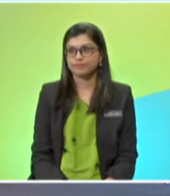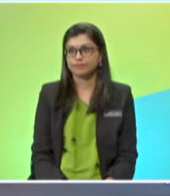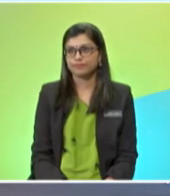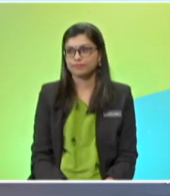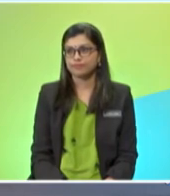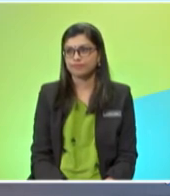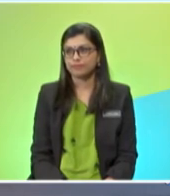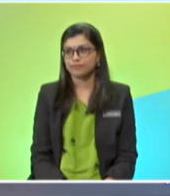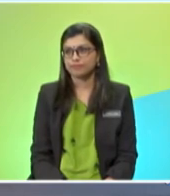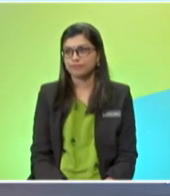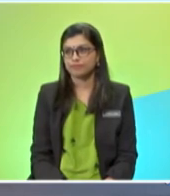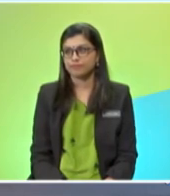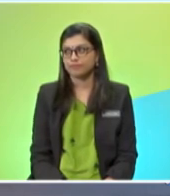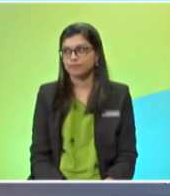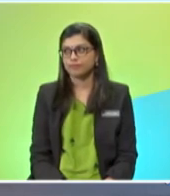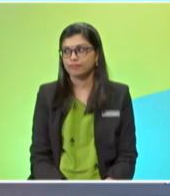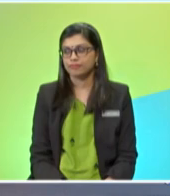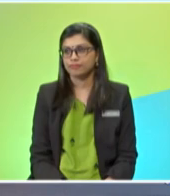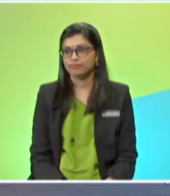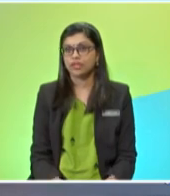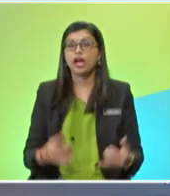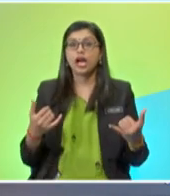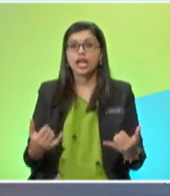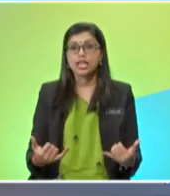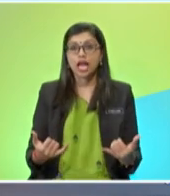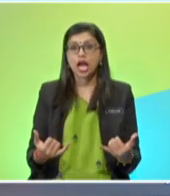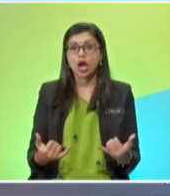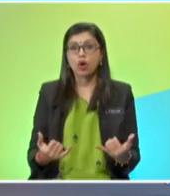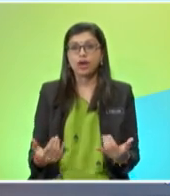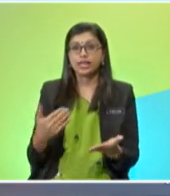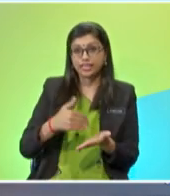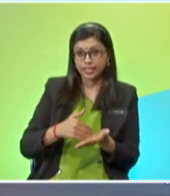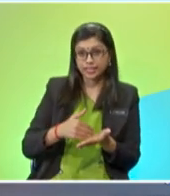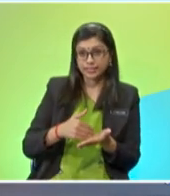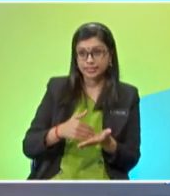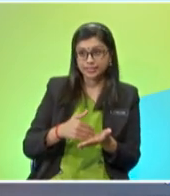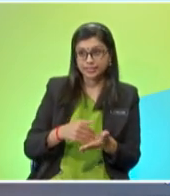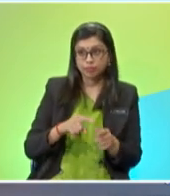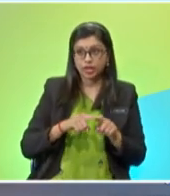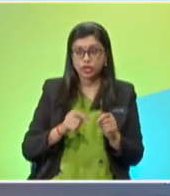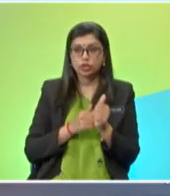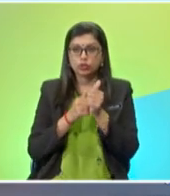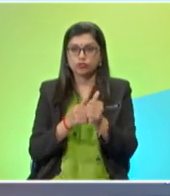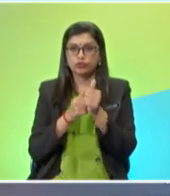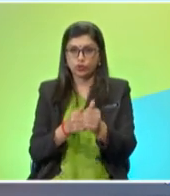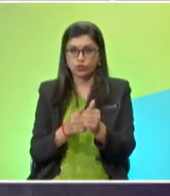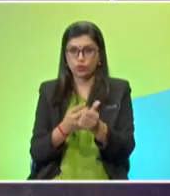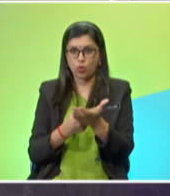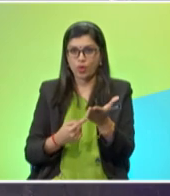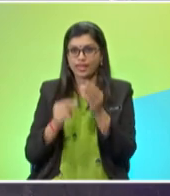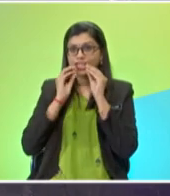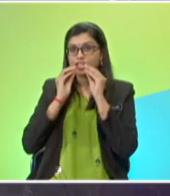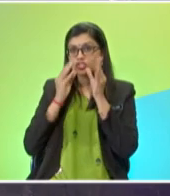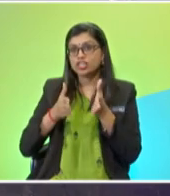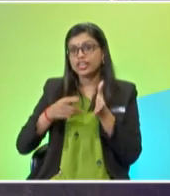going to close my eye to not see. In a reverse order. Okay, we are going to guess in a reverse order. In reverse order. Okay.